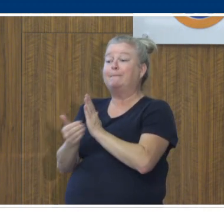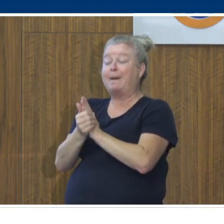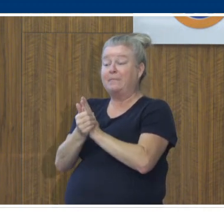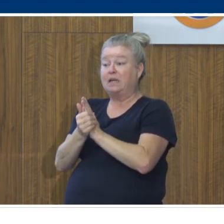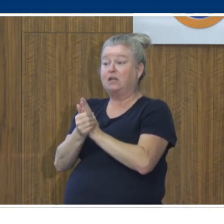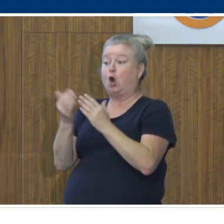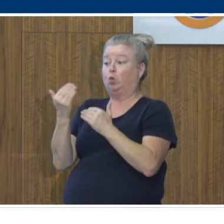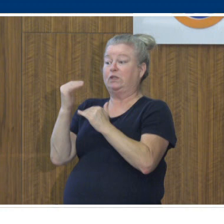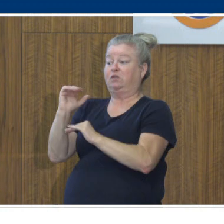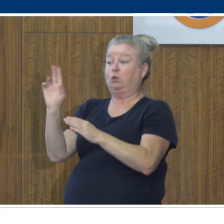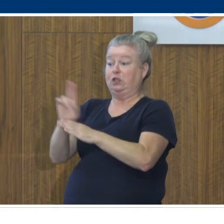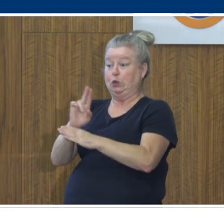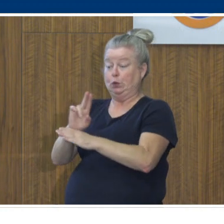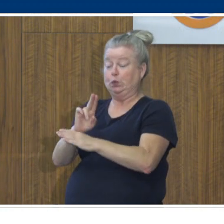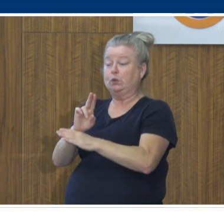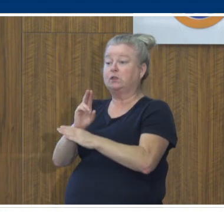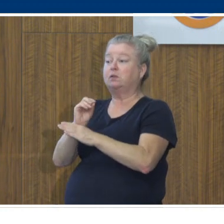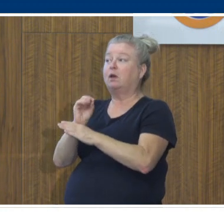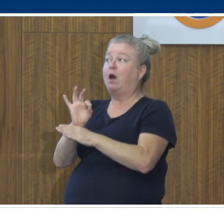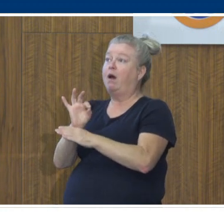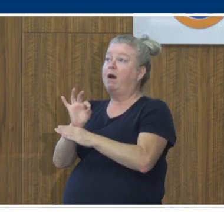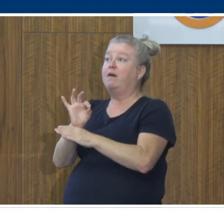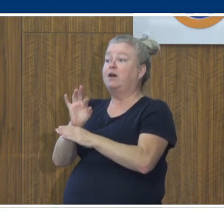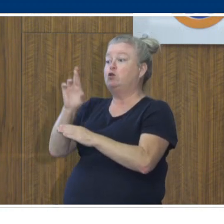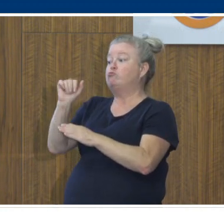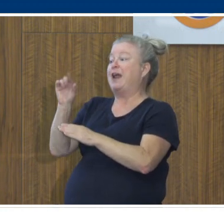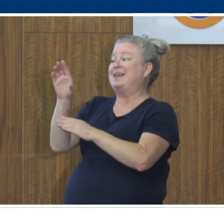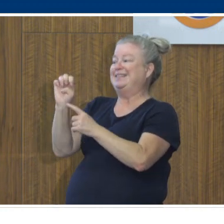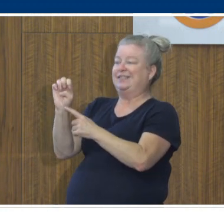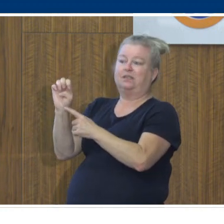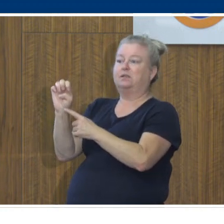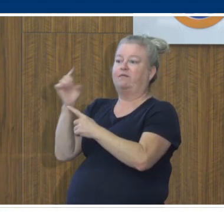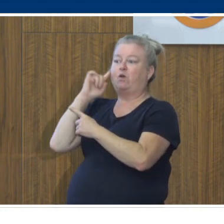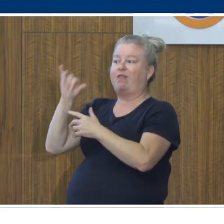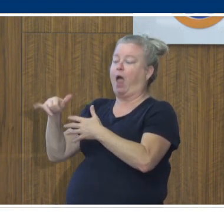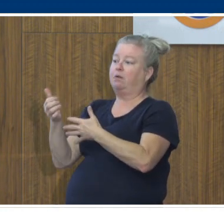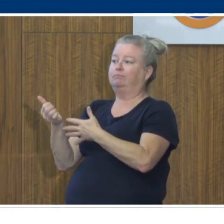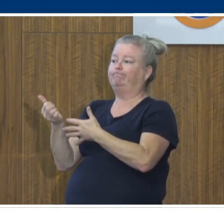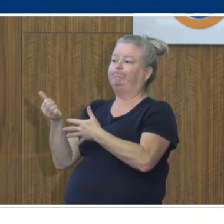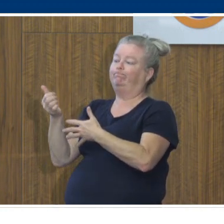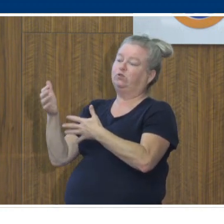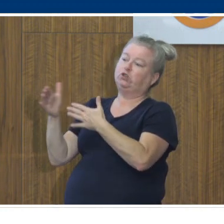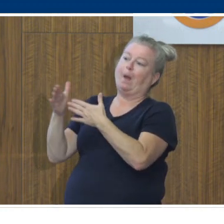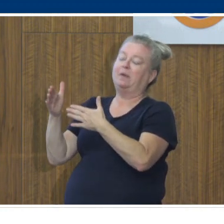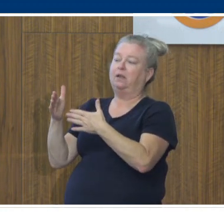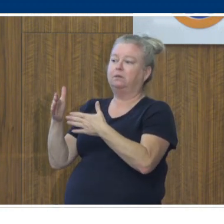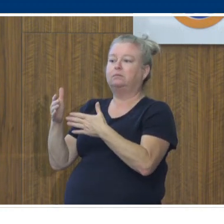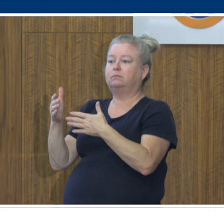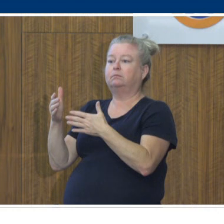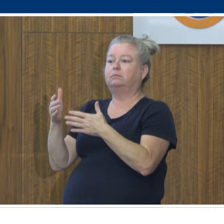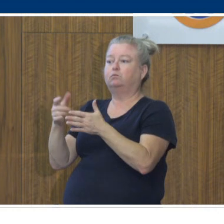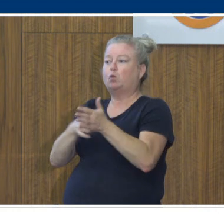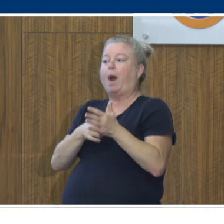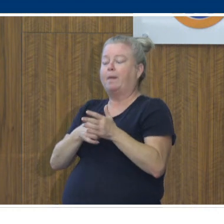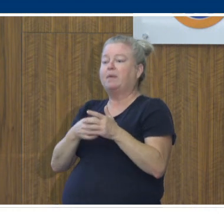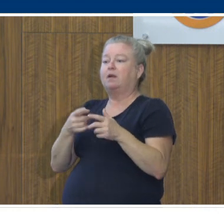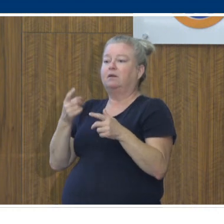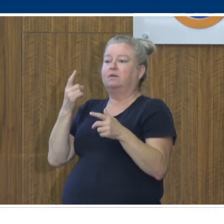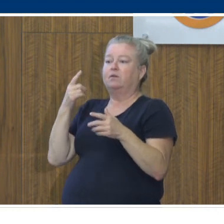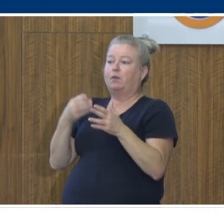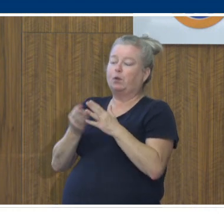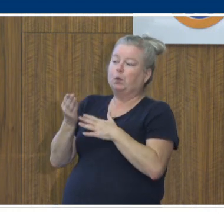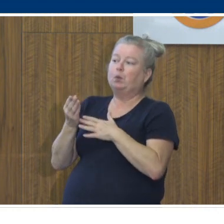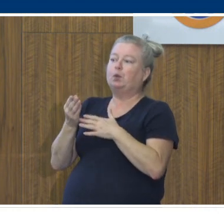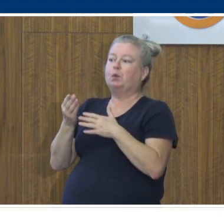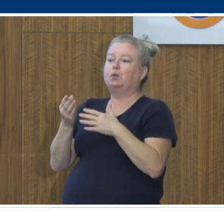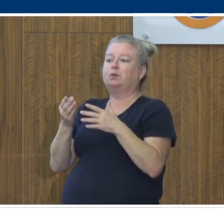restricts the use of race as the predominant criterion in the drawing of districts to the subordination of